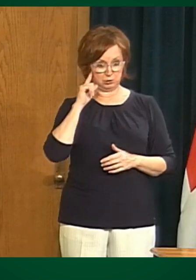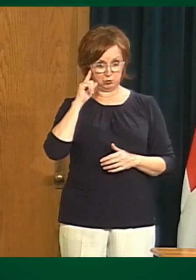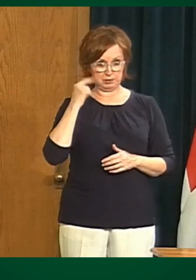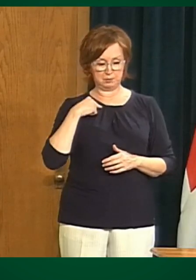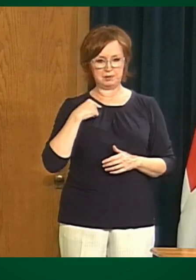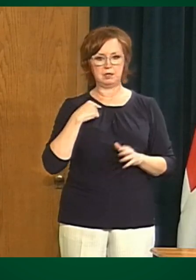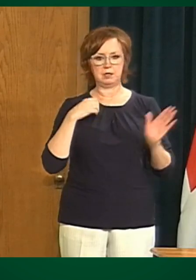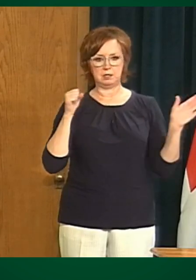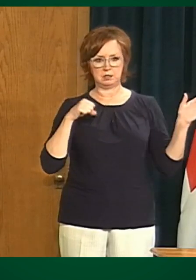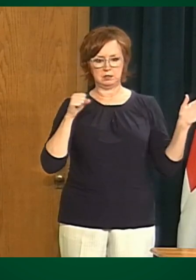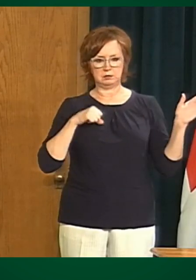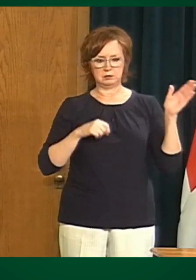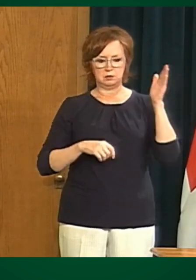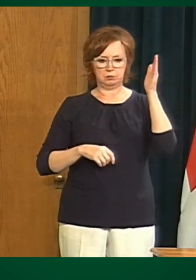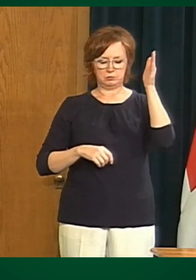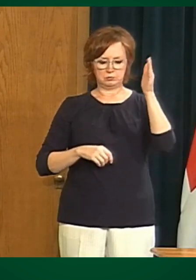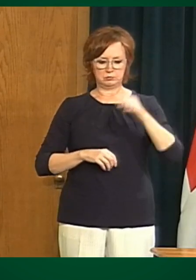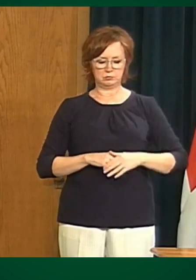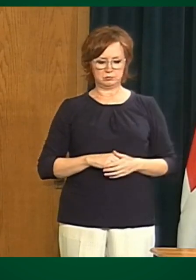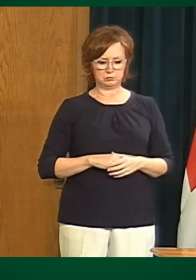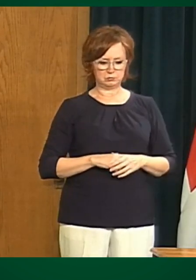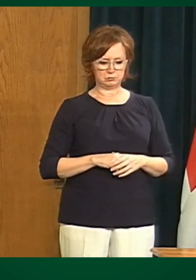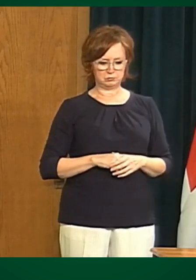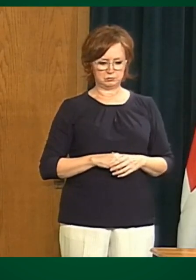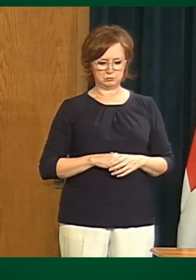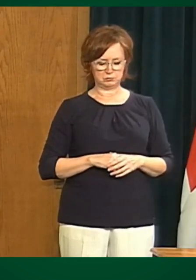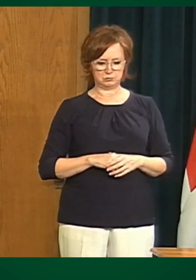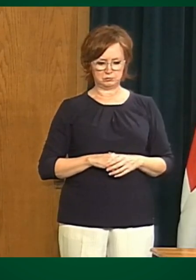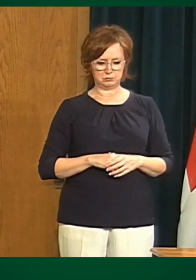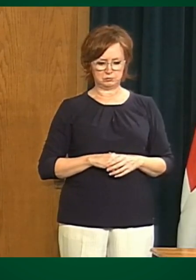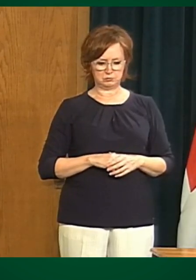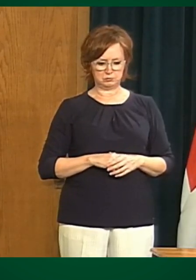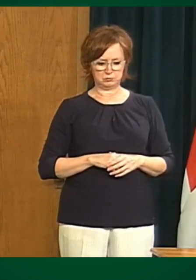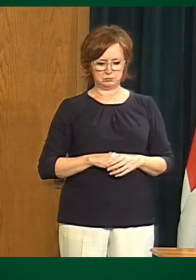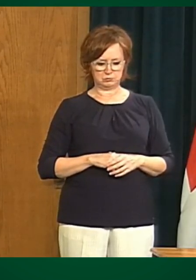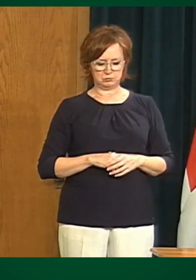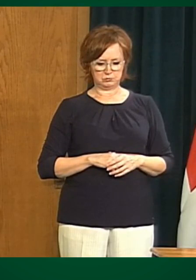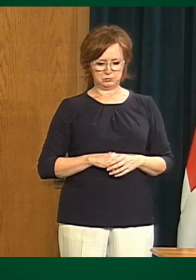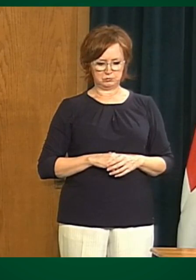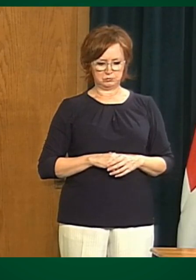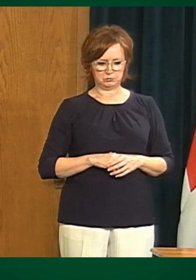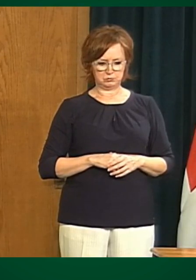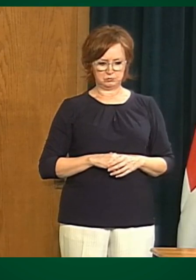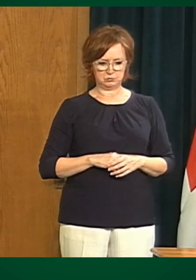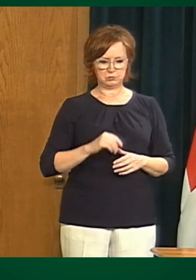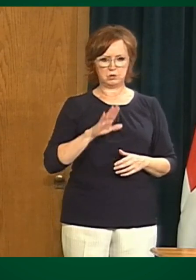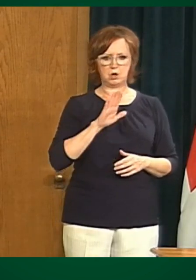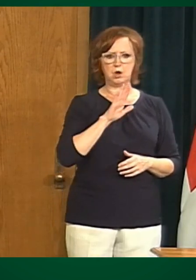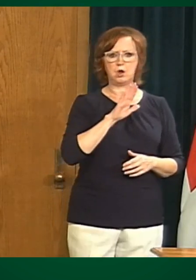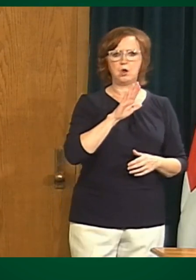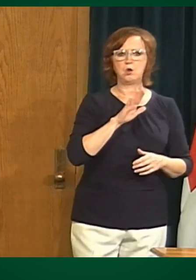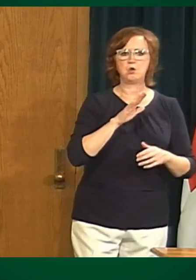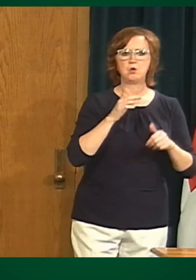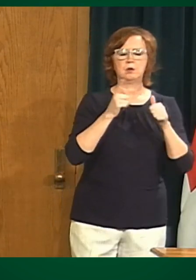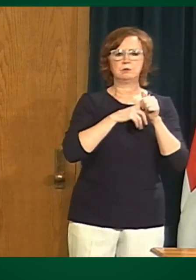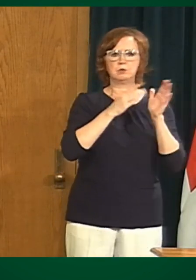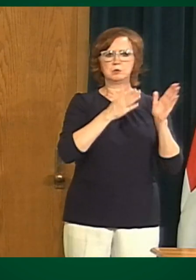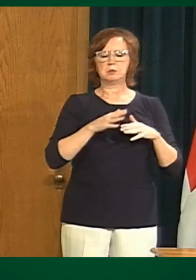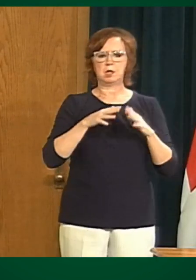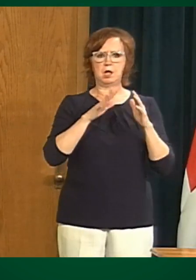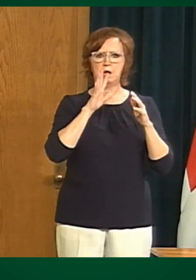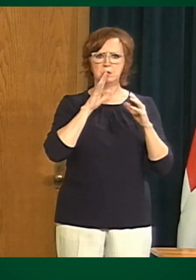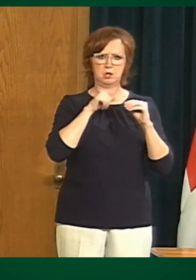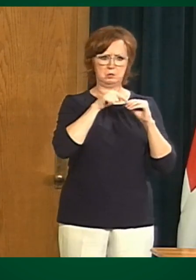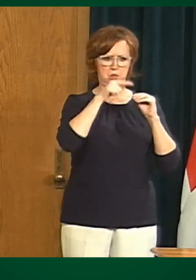Yes. Yeah. Your surge plan called for Lloydminster Hospital to have a mix of COVID and